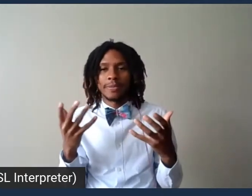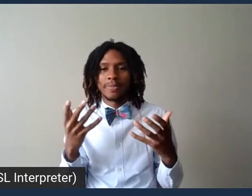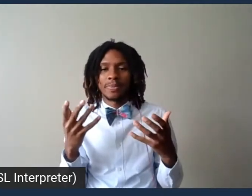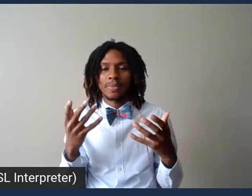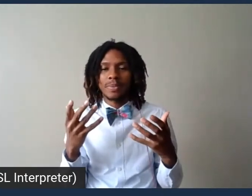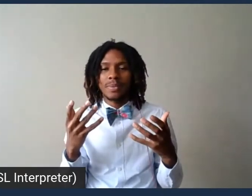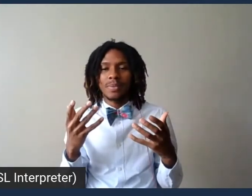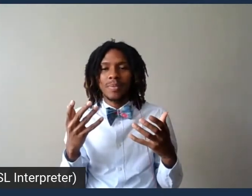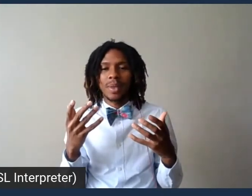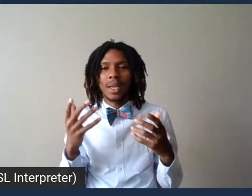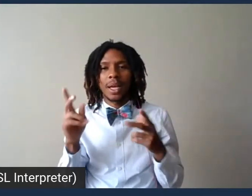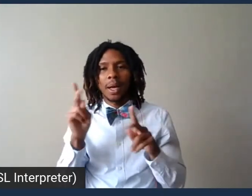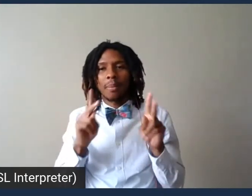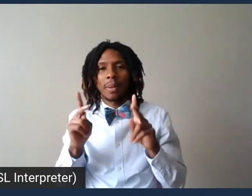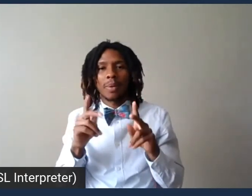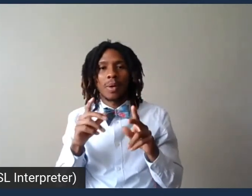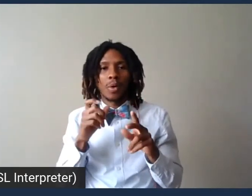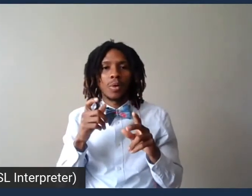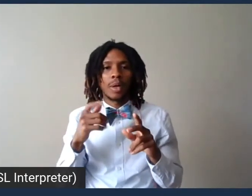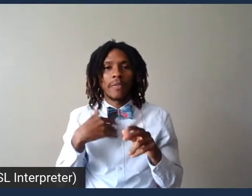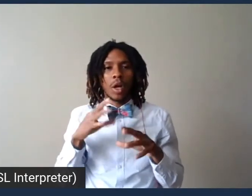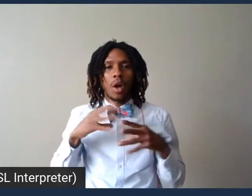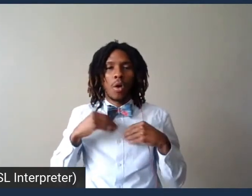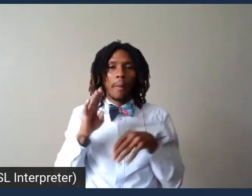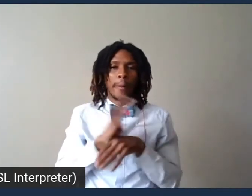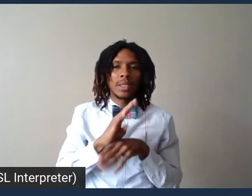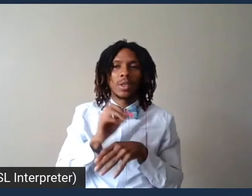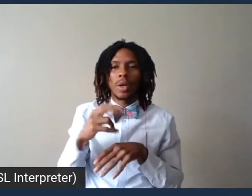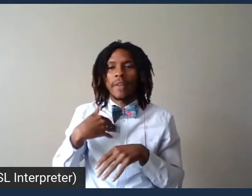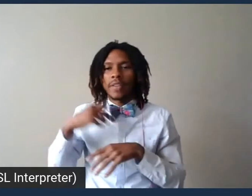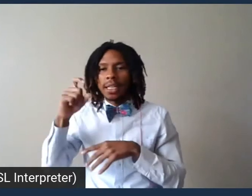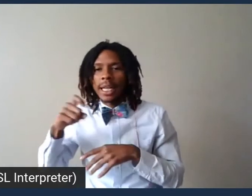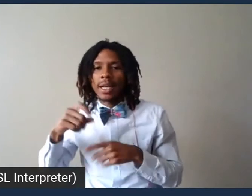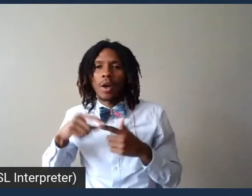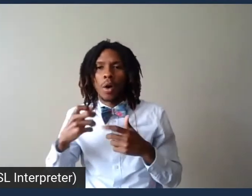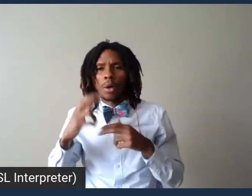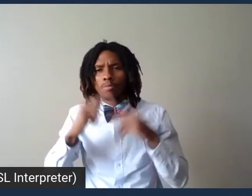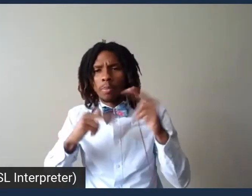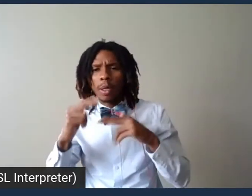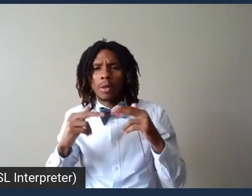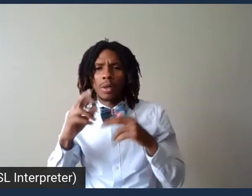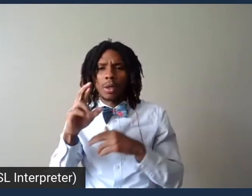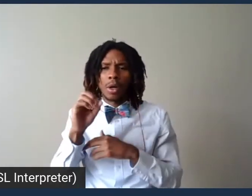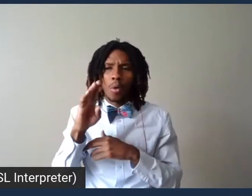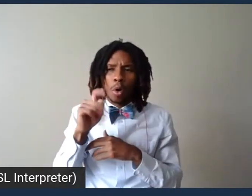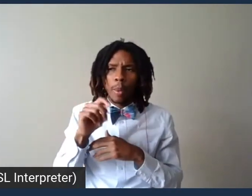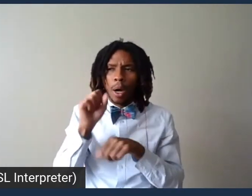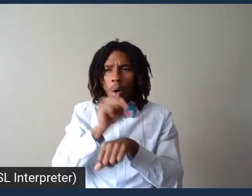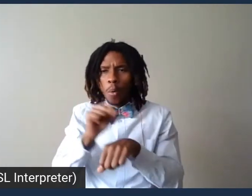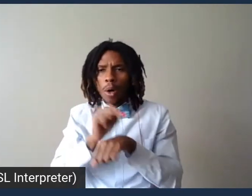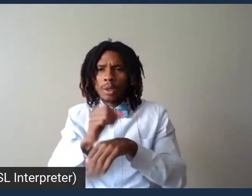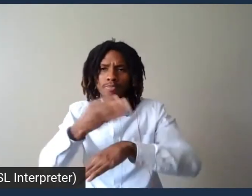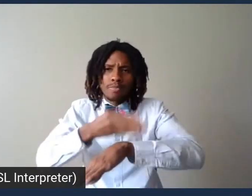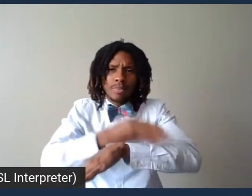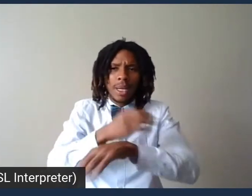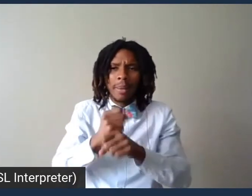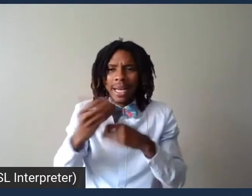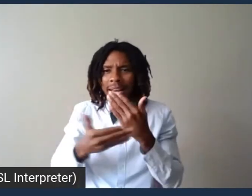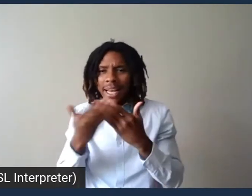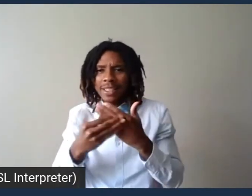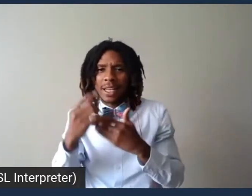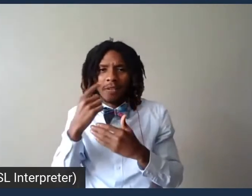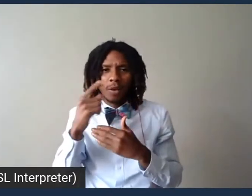people who are entrepreneurial, or who have a need, or who'd like to build a robot, to kind of work on it and make it easier for them to get them to